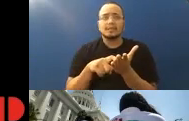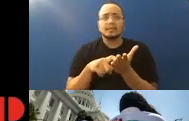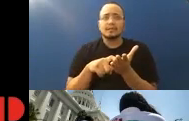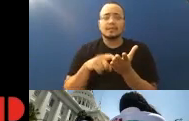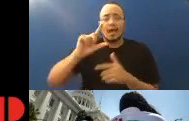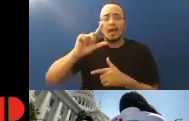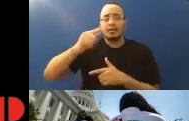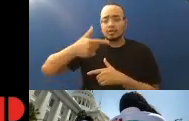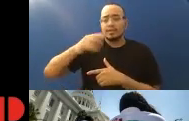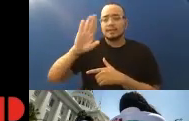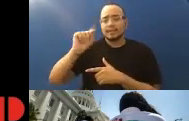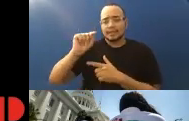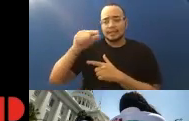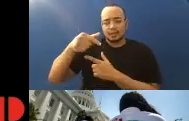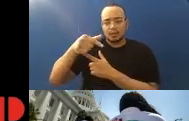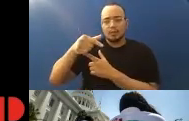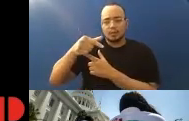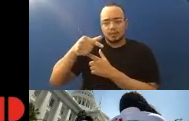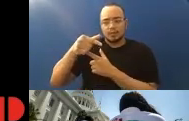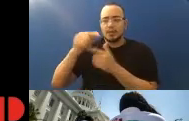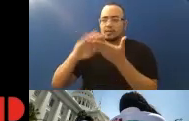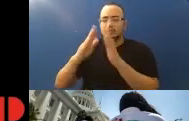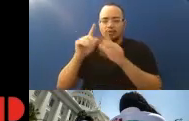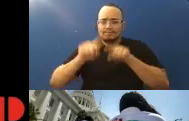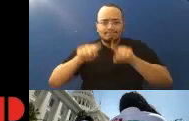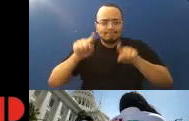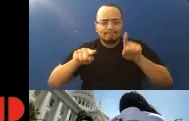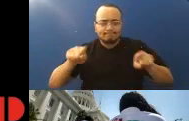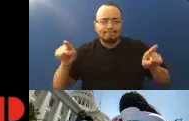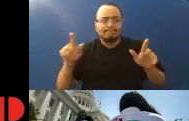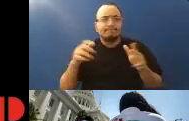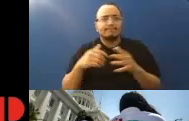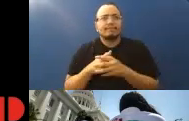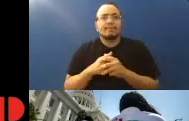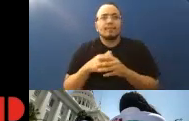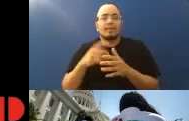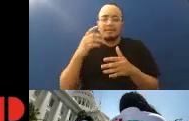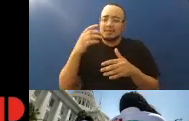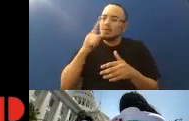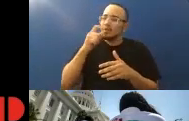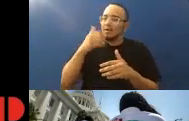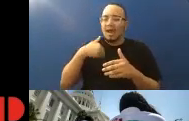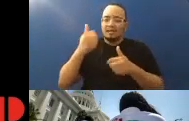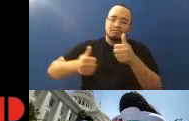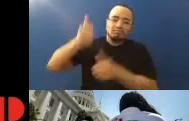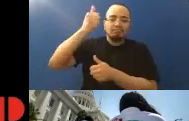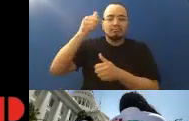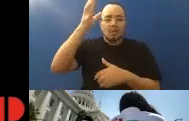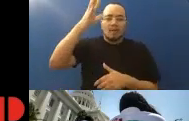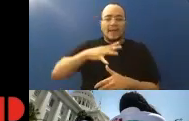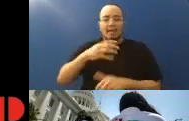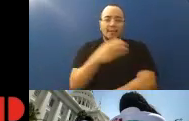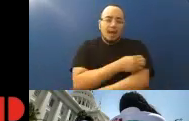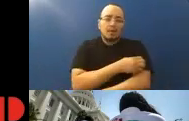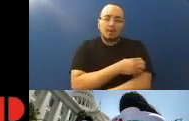LGBTQ community when it comes to patriarchy, male domination. We